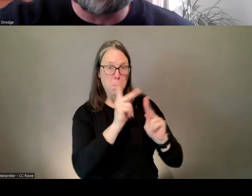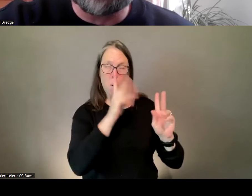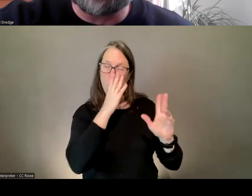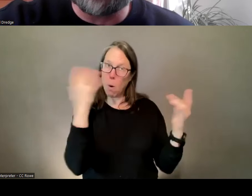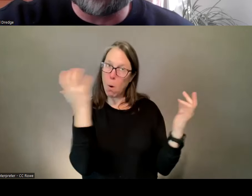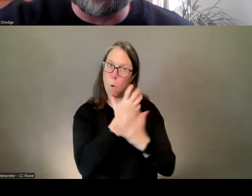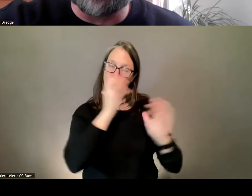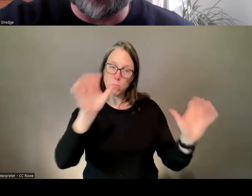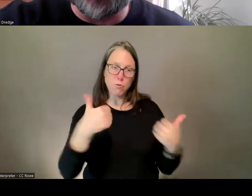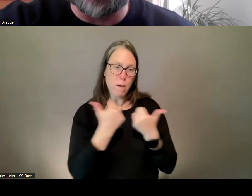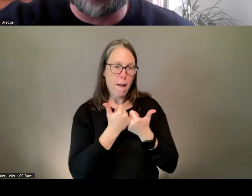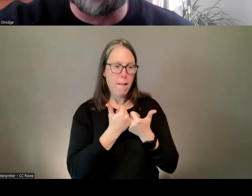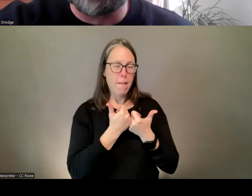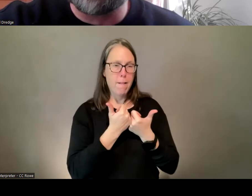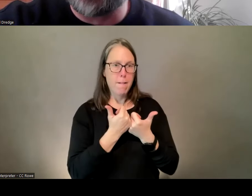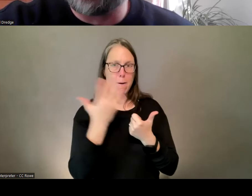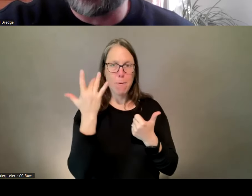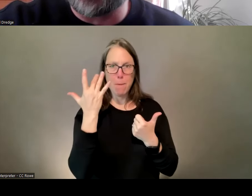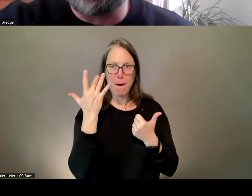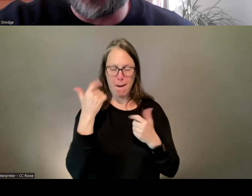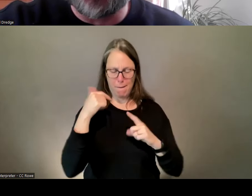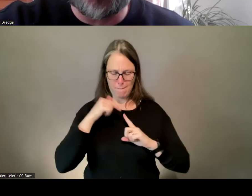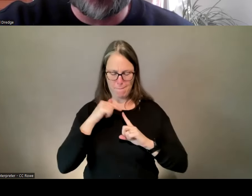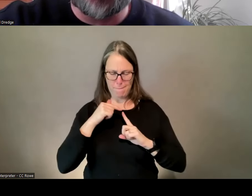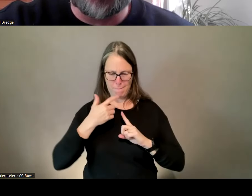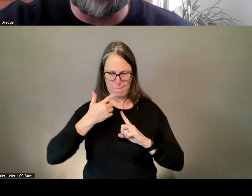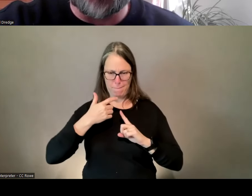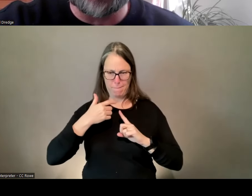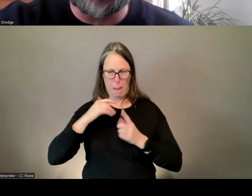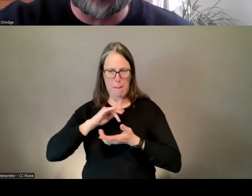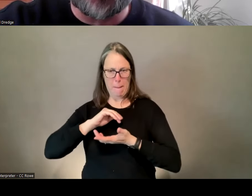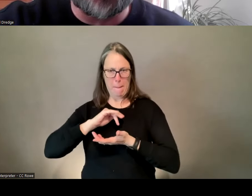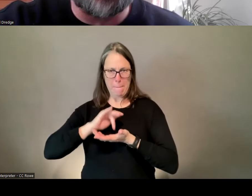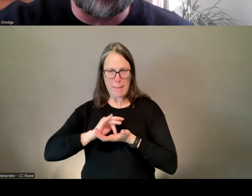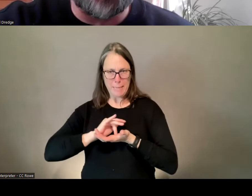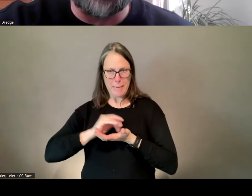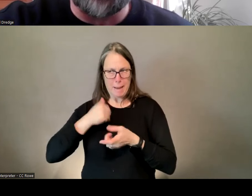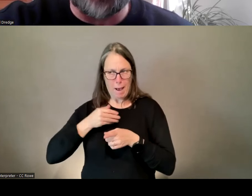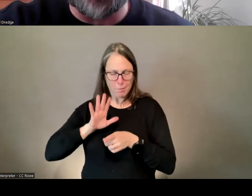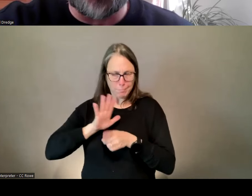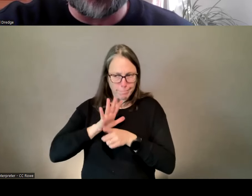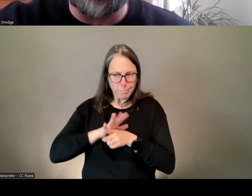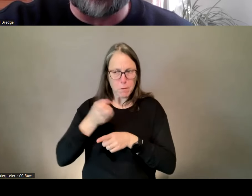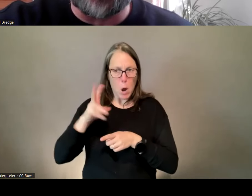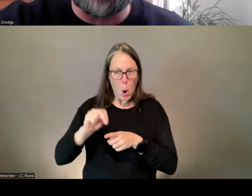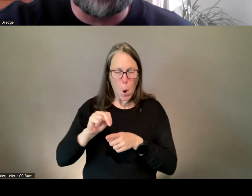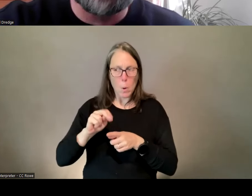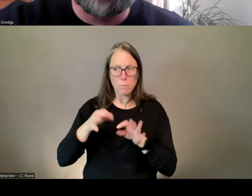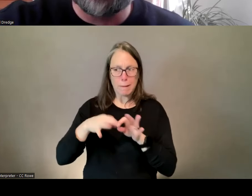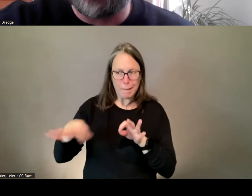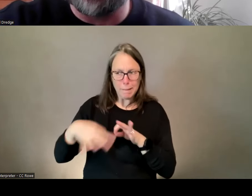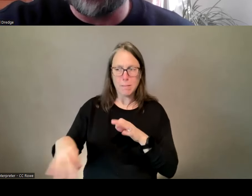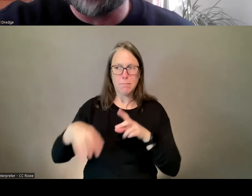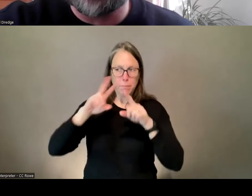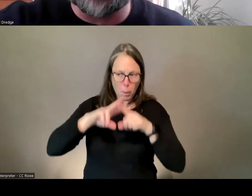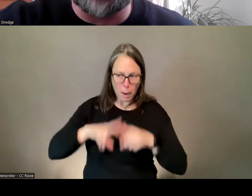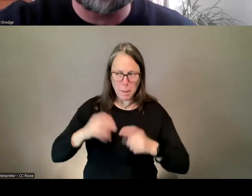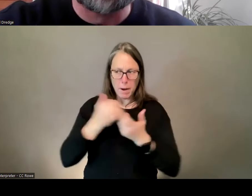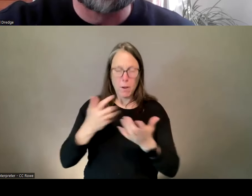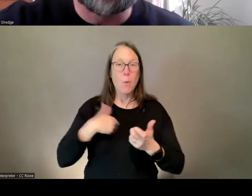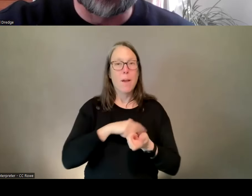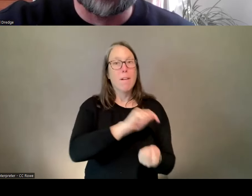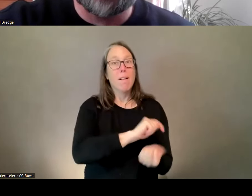because we have our own language that we speak in medicine, and we have to translate it into like English.